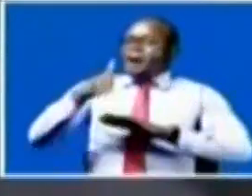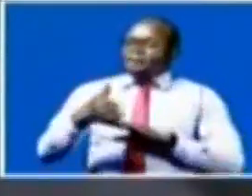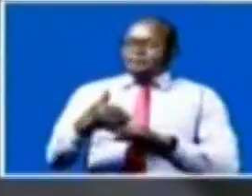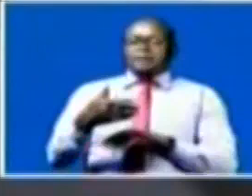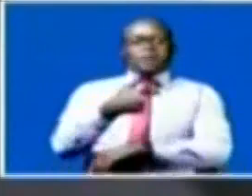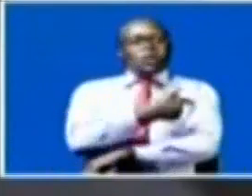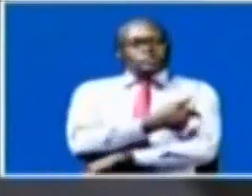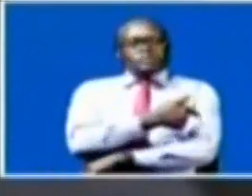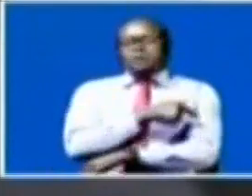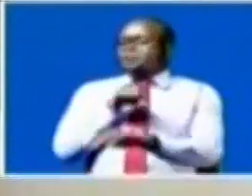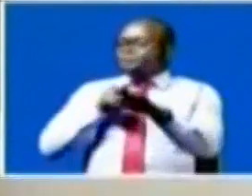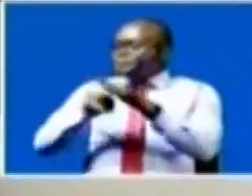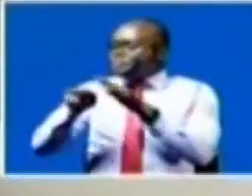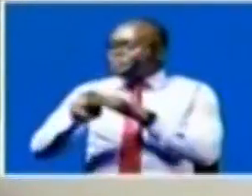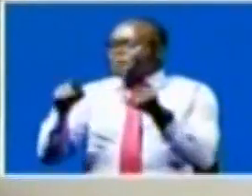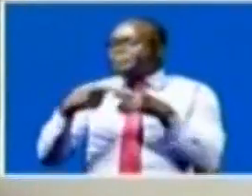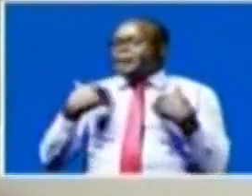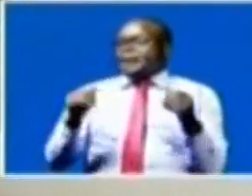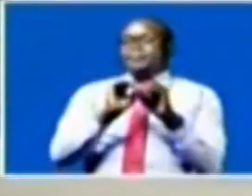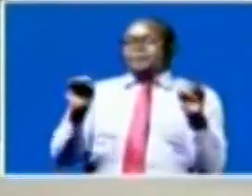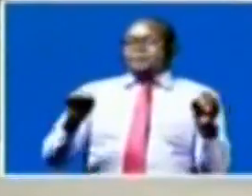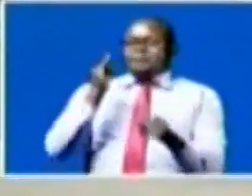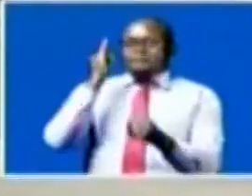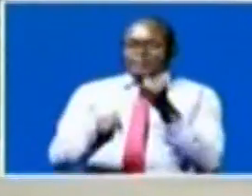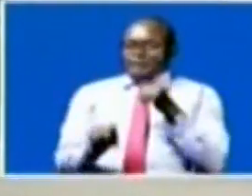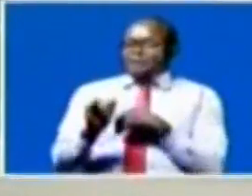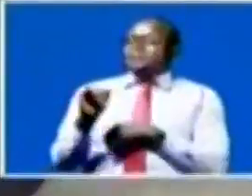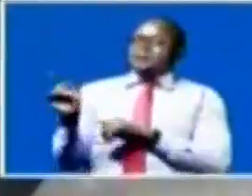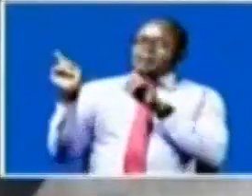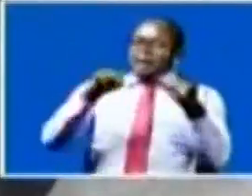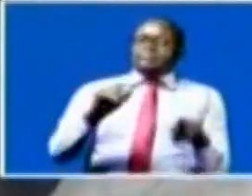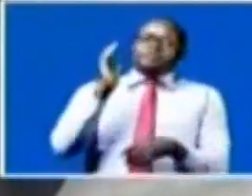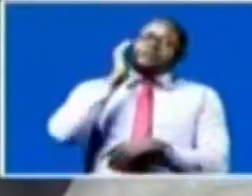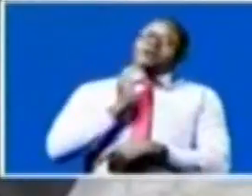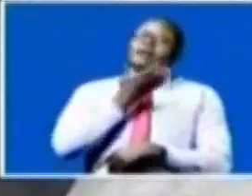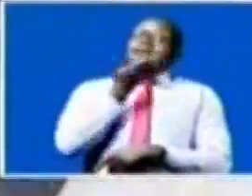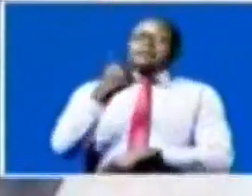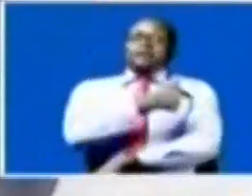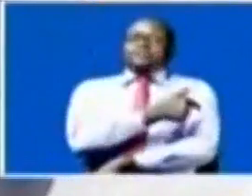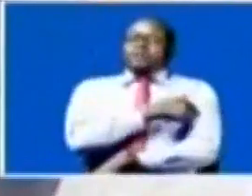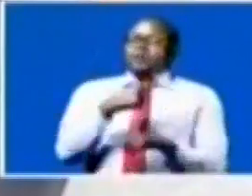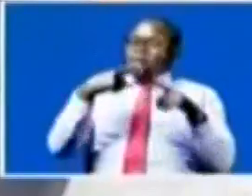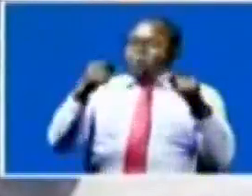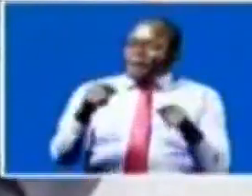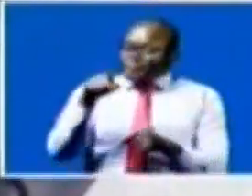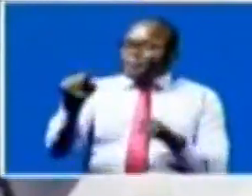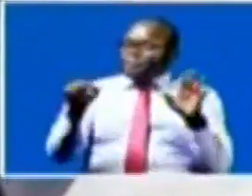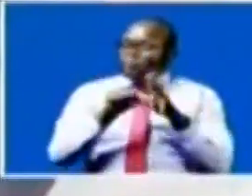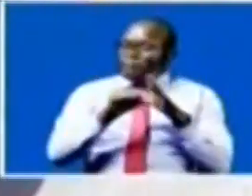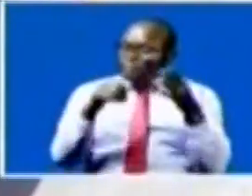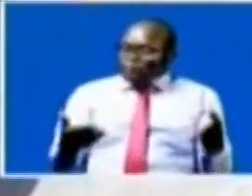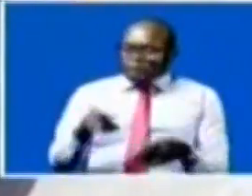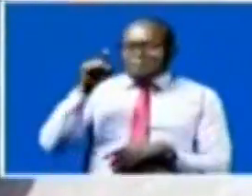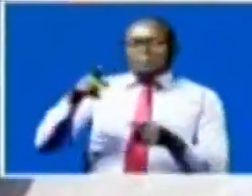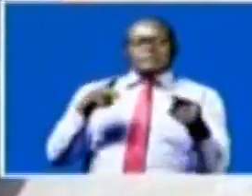several doses of medication. Eventually, he sought treatment at this facility, only to be told that his toe had to